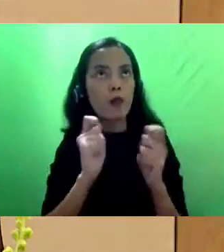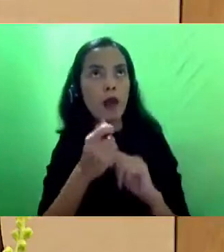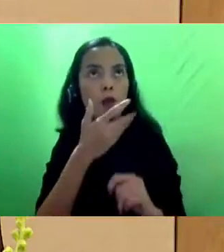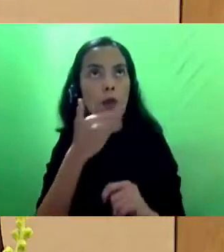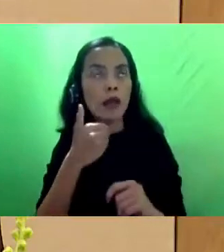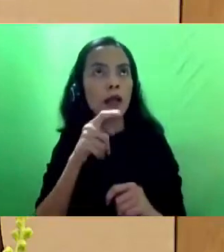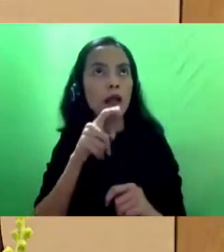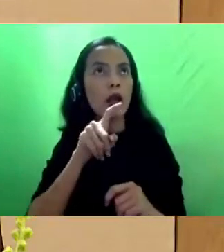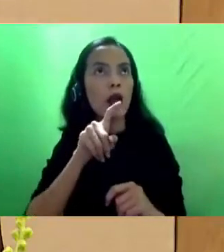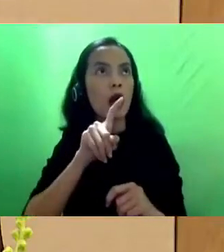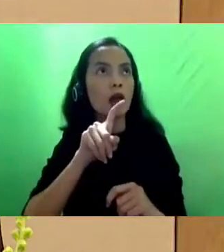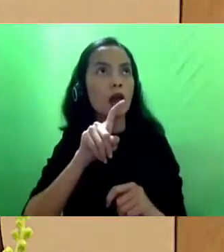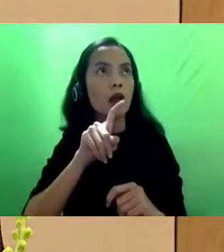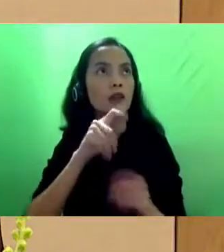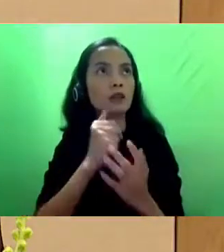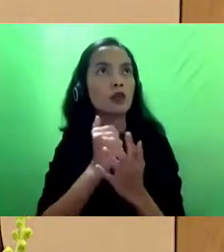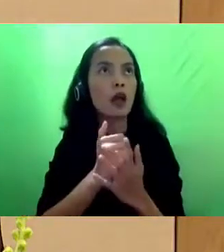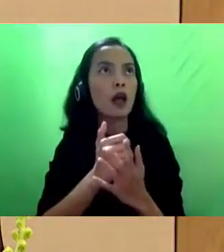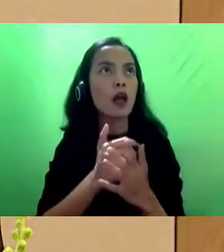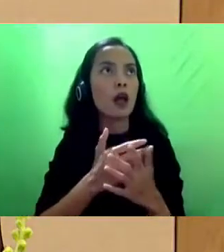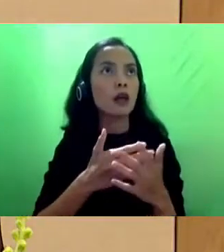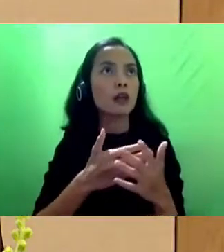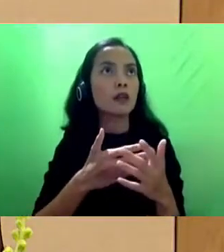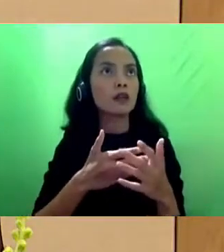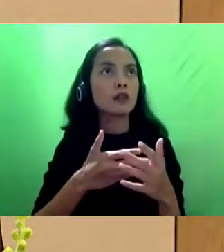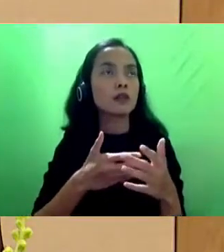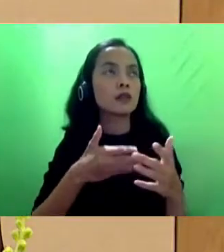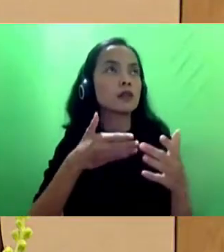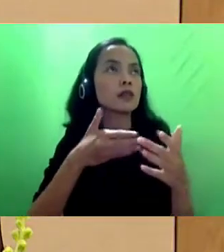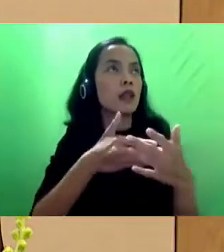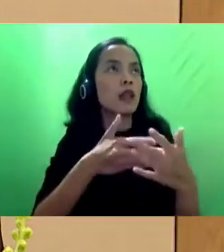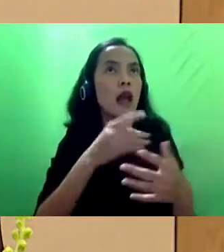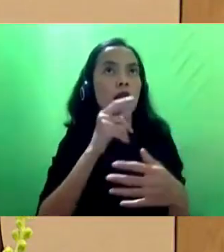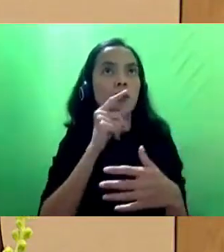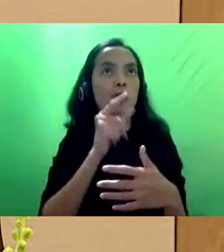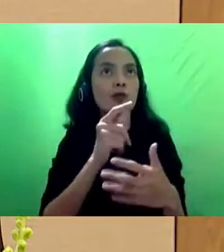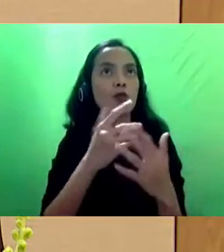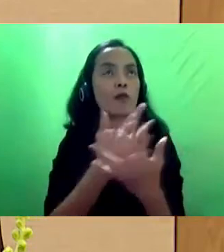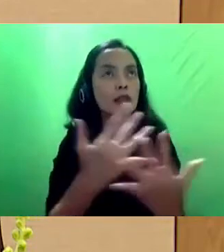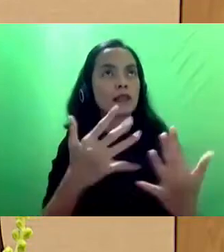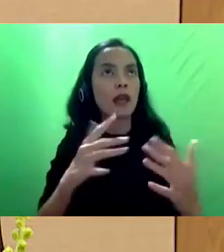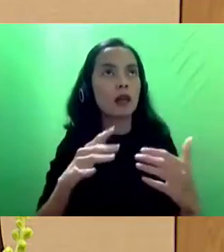actually in protecting the poor, the vulnerables,